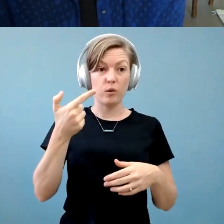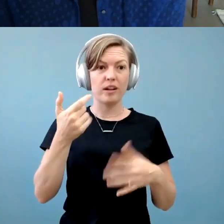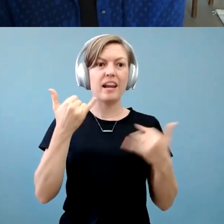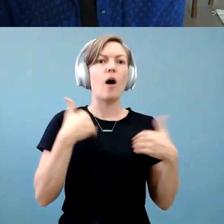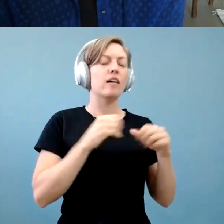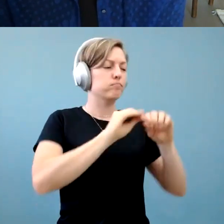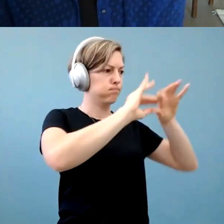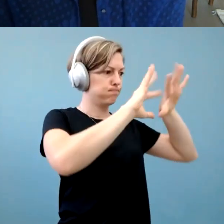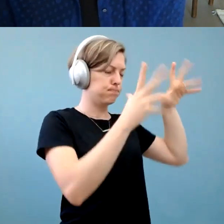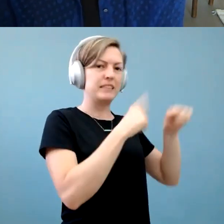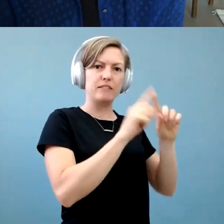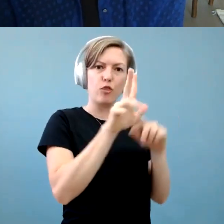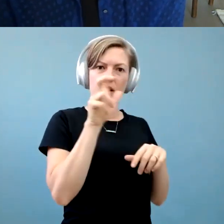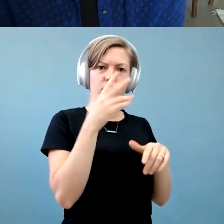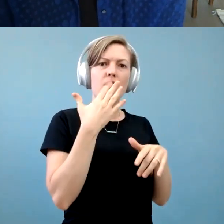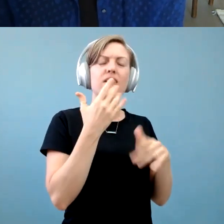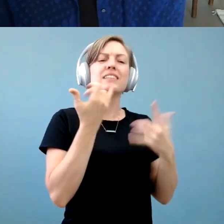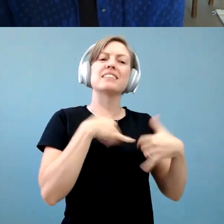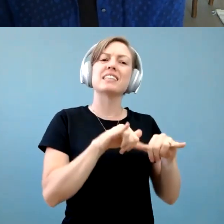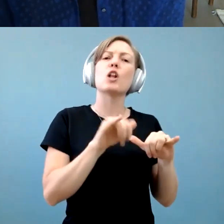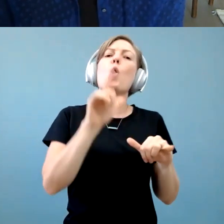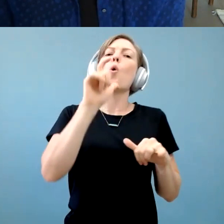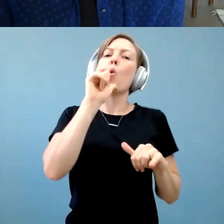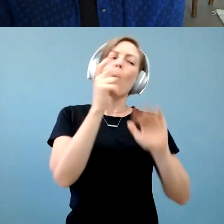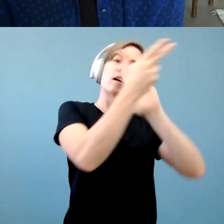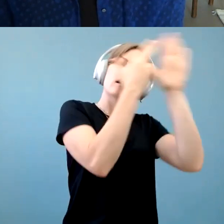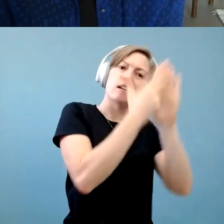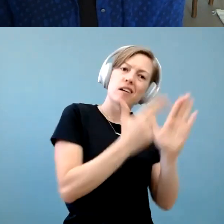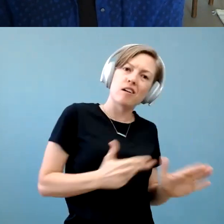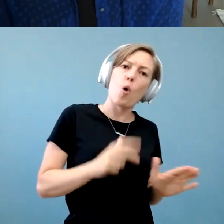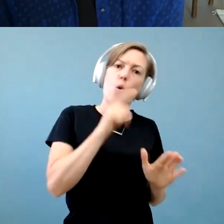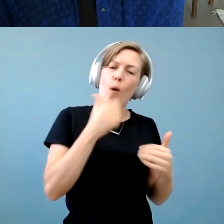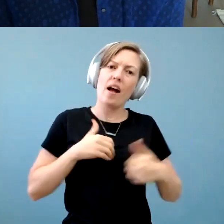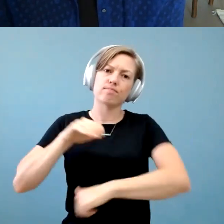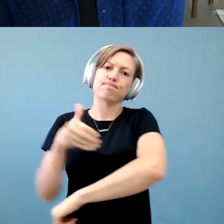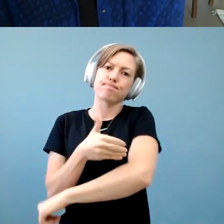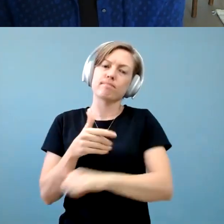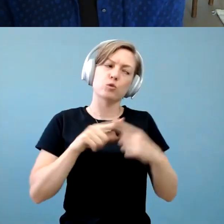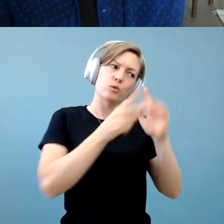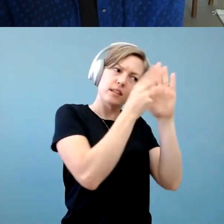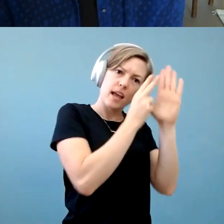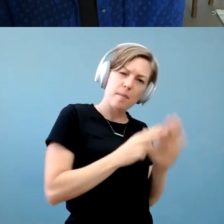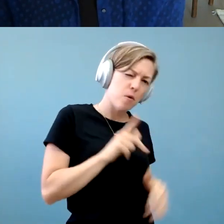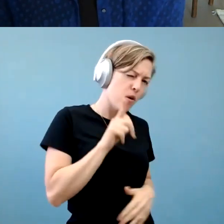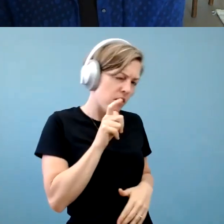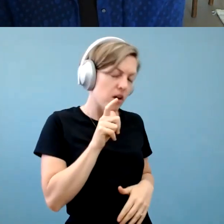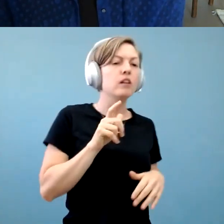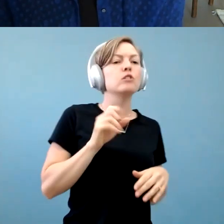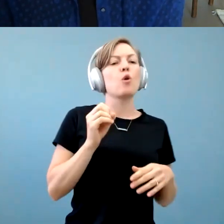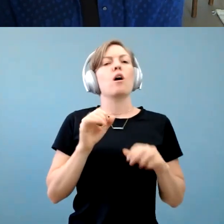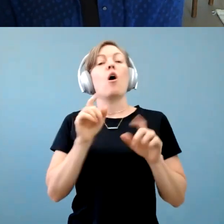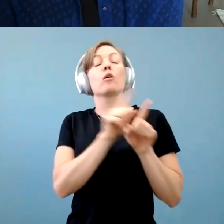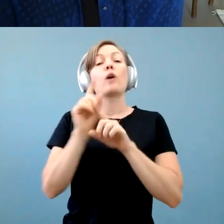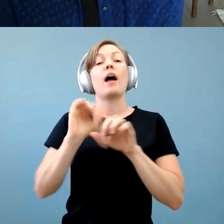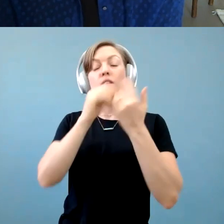colors, it's still about who's providing the naming, who has the agency of doing that. And in a lot of times the way we interpret